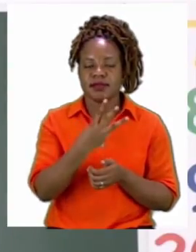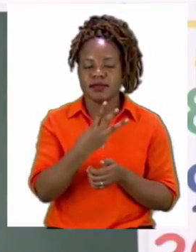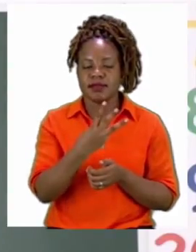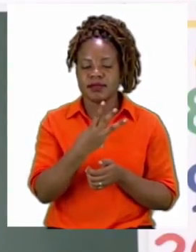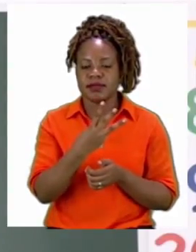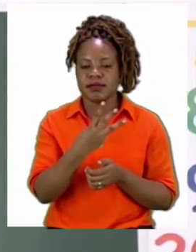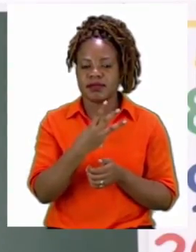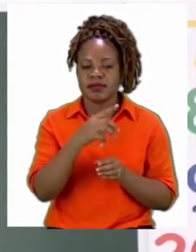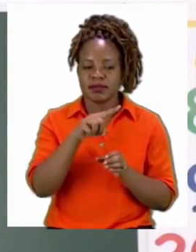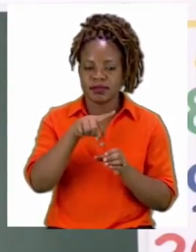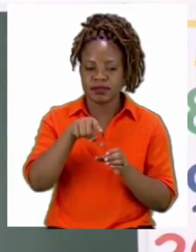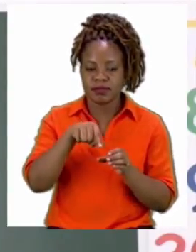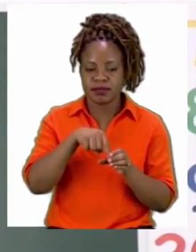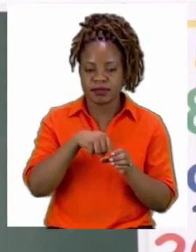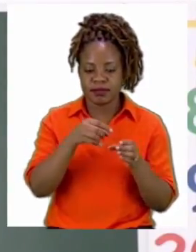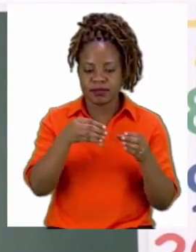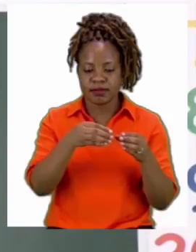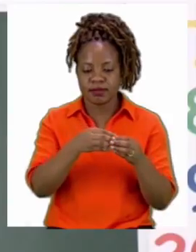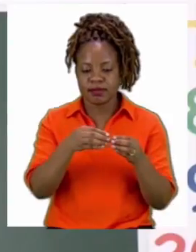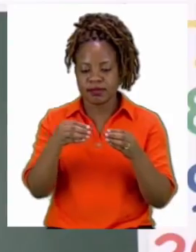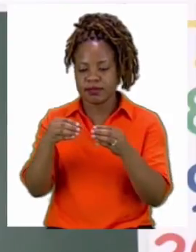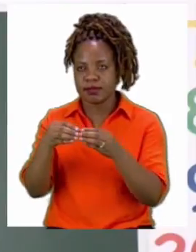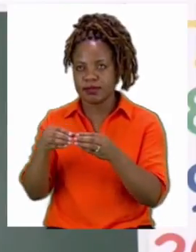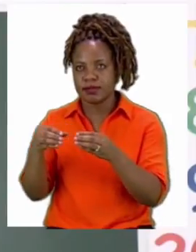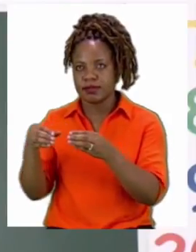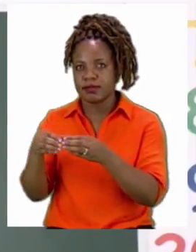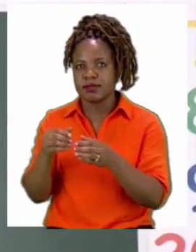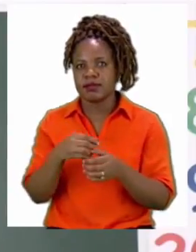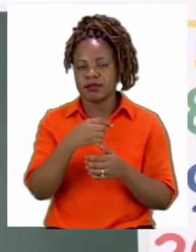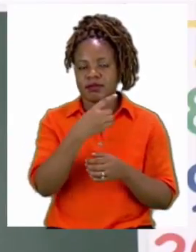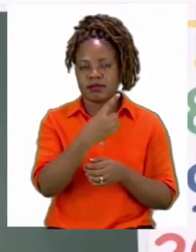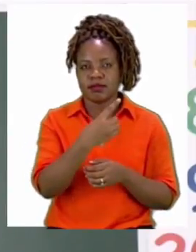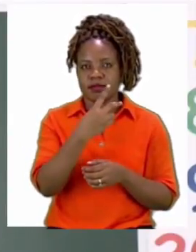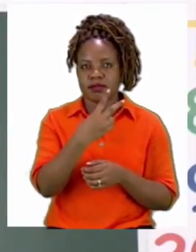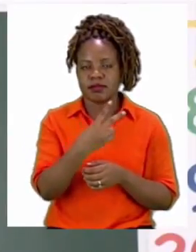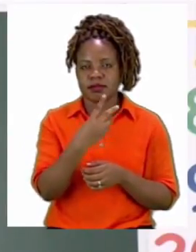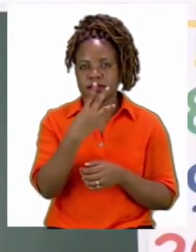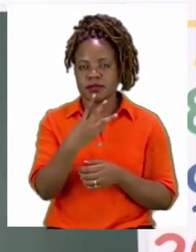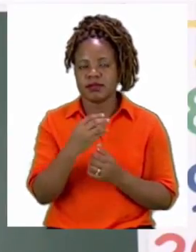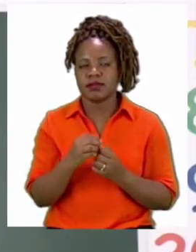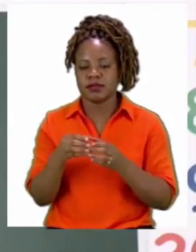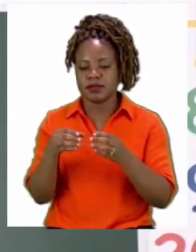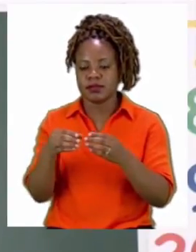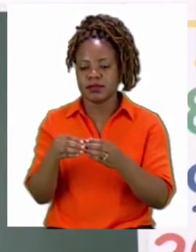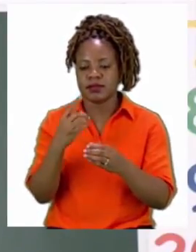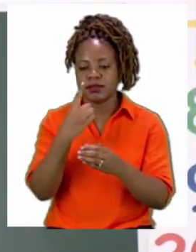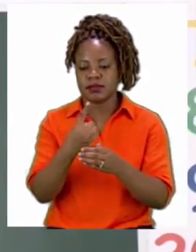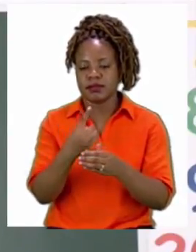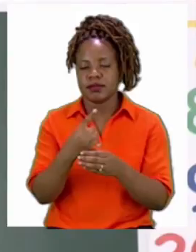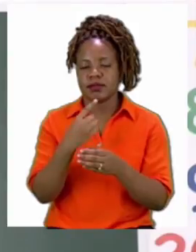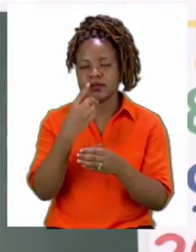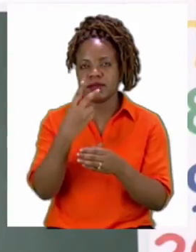in each set. So let us go. 1, 2, 3.